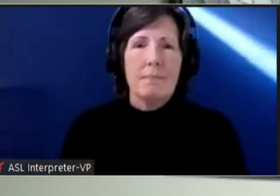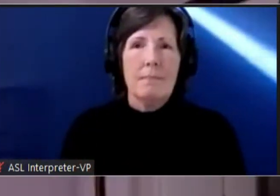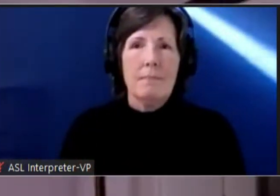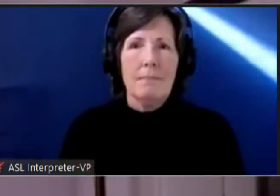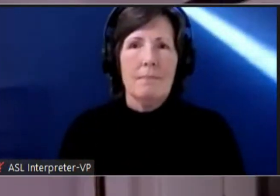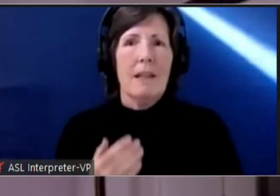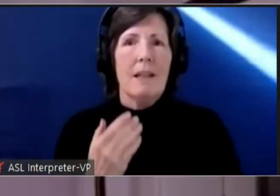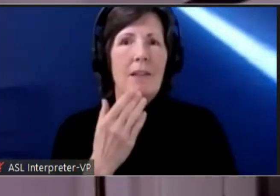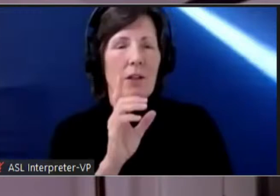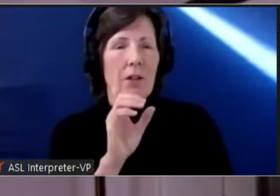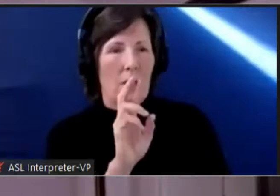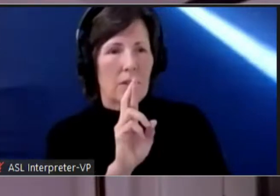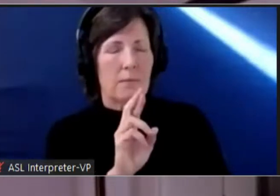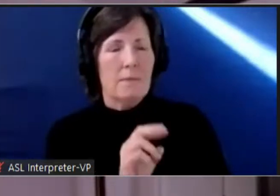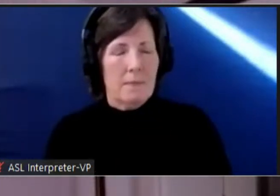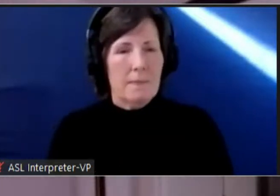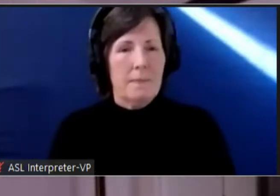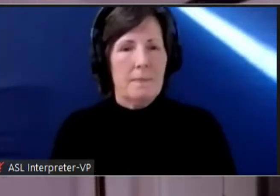Thank you, Doc.